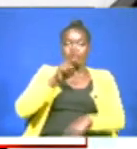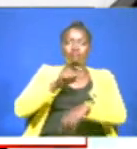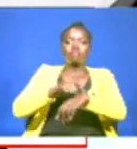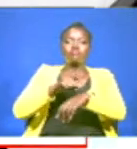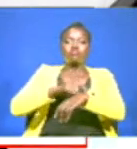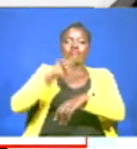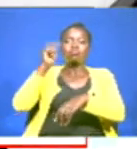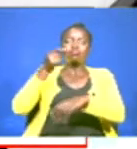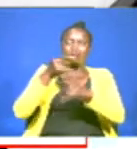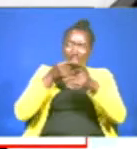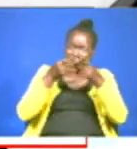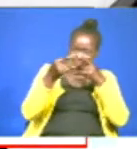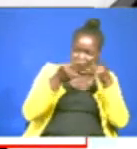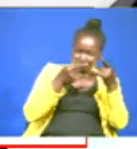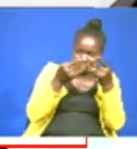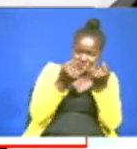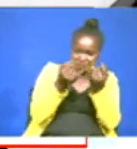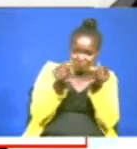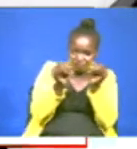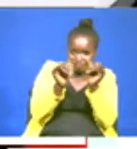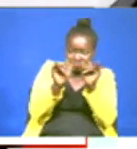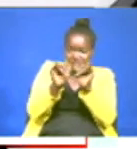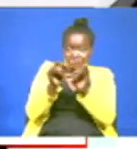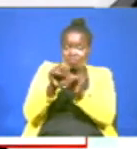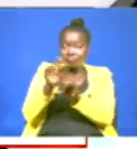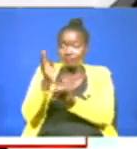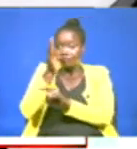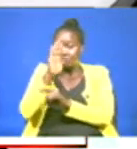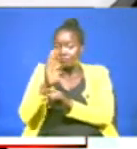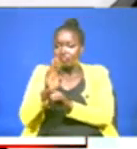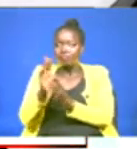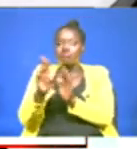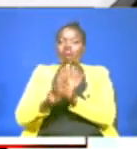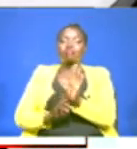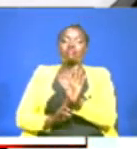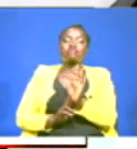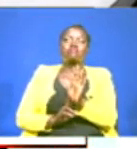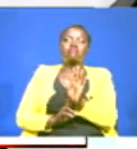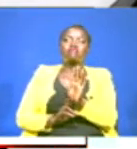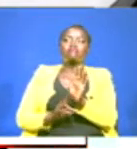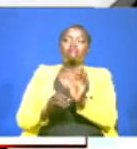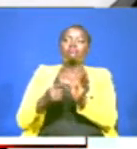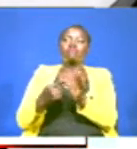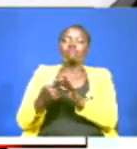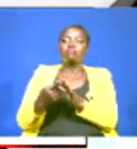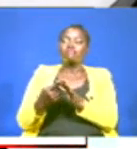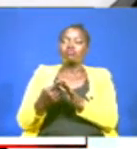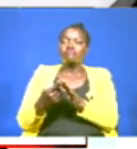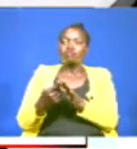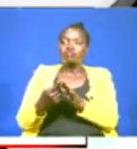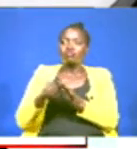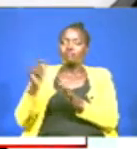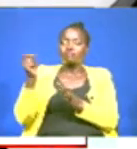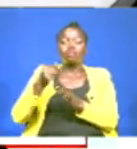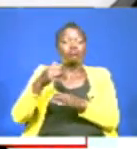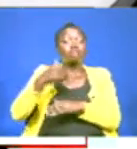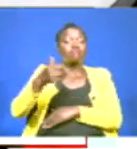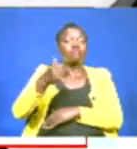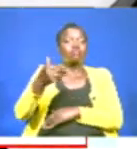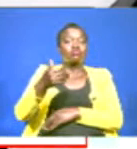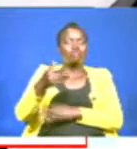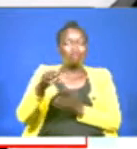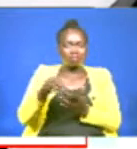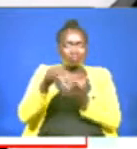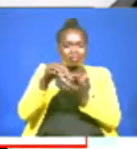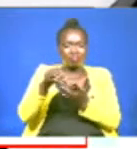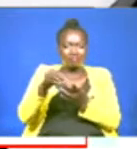Kenya's struggle for independence from the British colonial rule. As a result of his loyalty, Kenyatta would always have a special